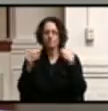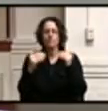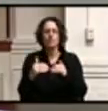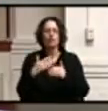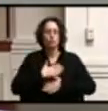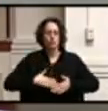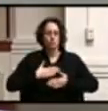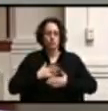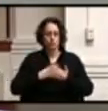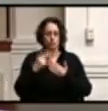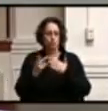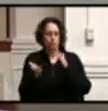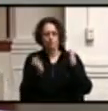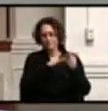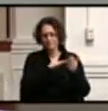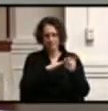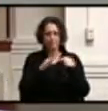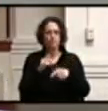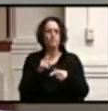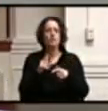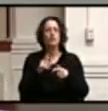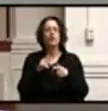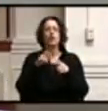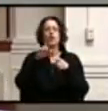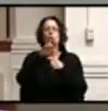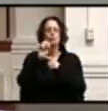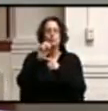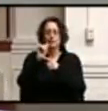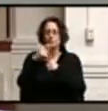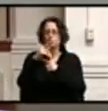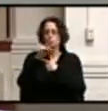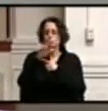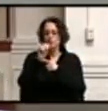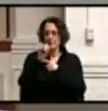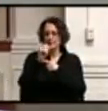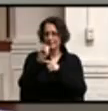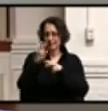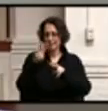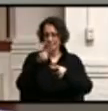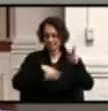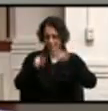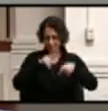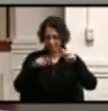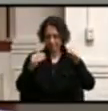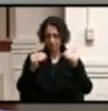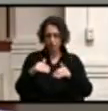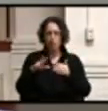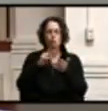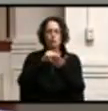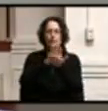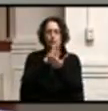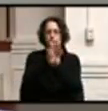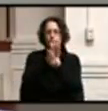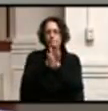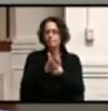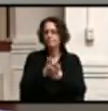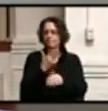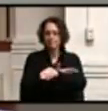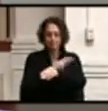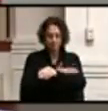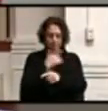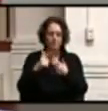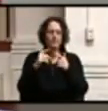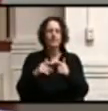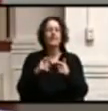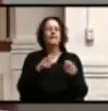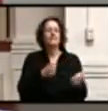Recreation programs, a reappraisal reserve, records restoration, skating rink improvements, tree program. And we